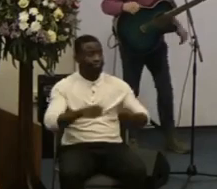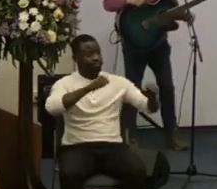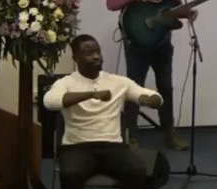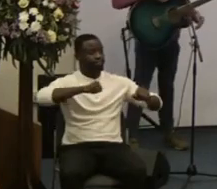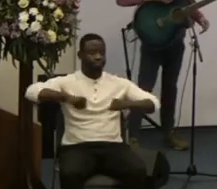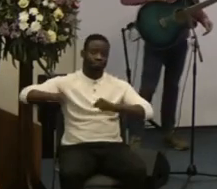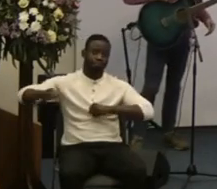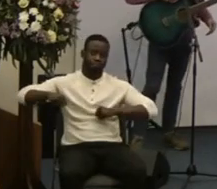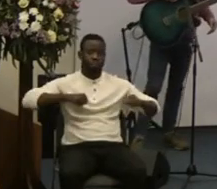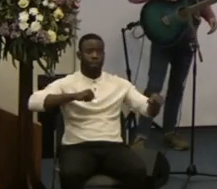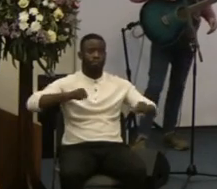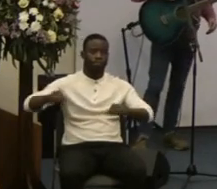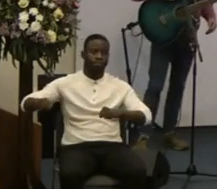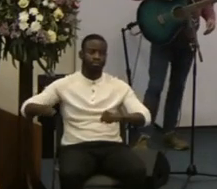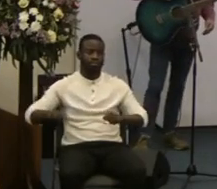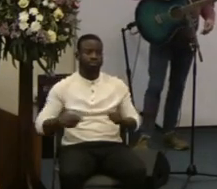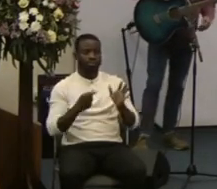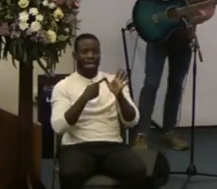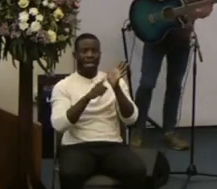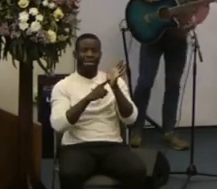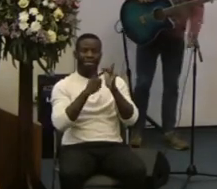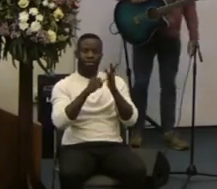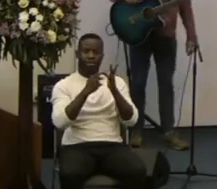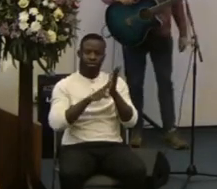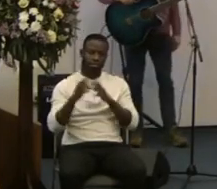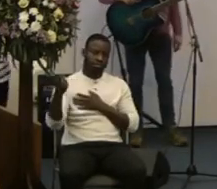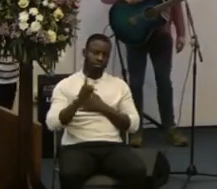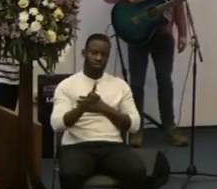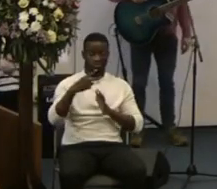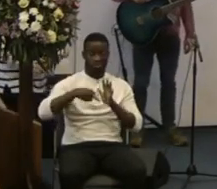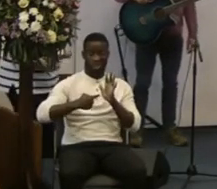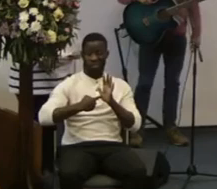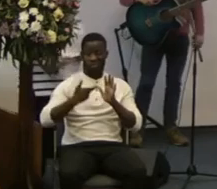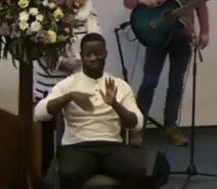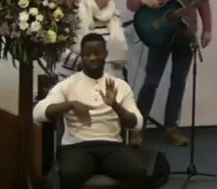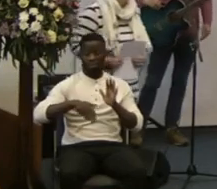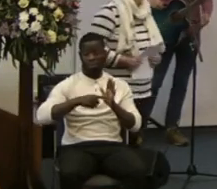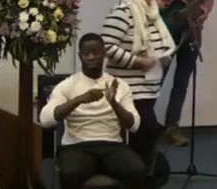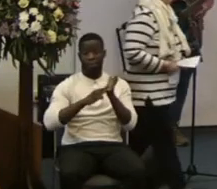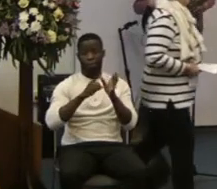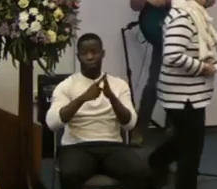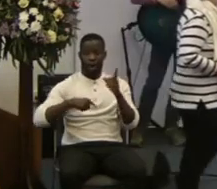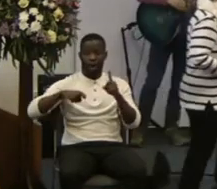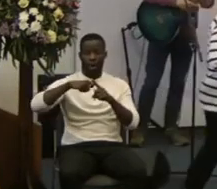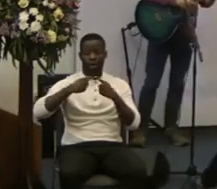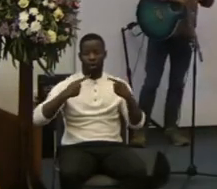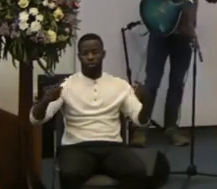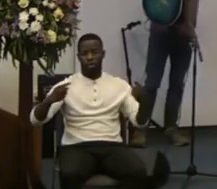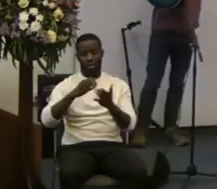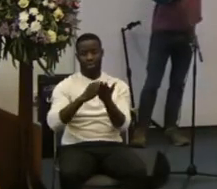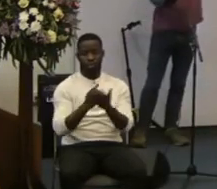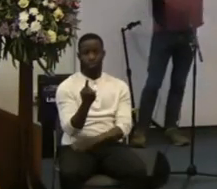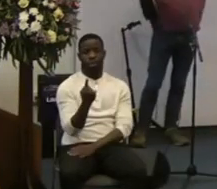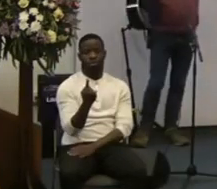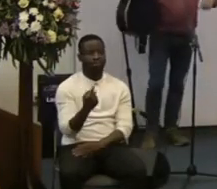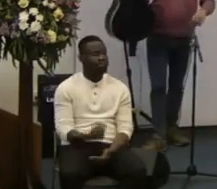please take your seats. And Alison Dennis is going to come, and she's going to read for us from Mark's Gospel, chapter